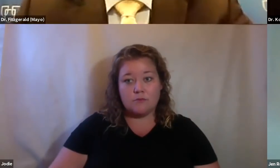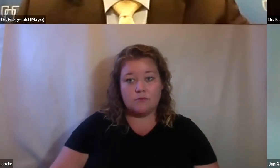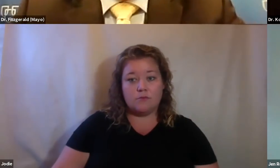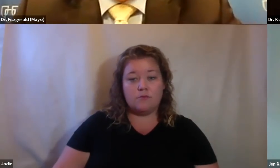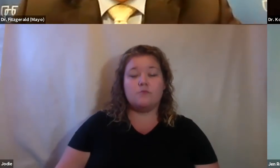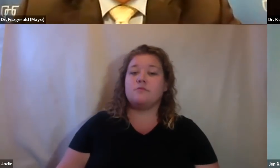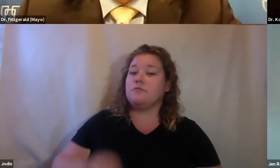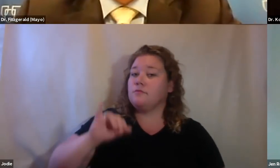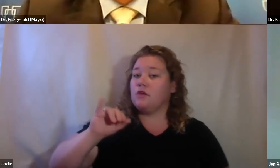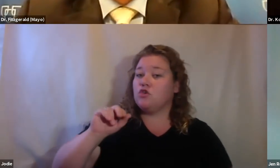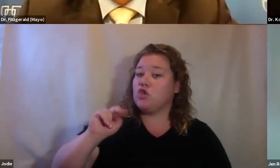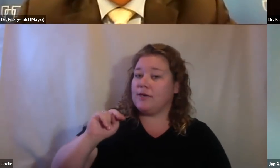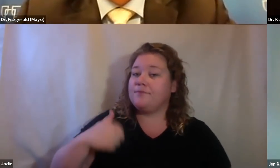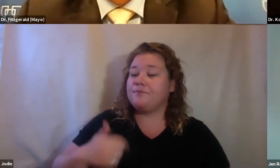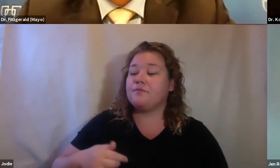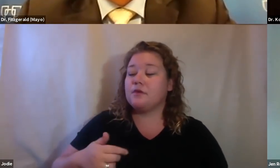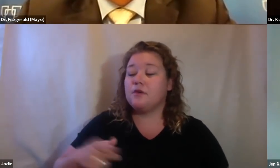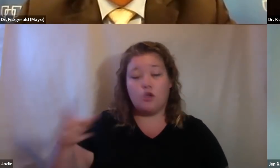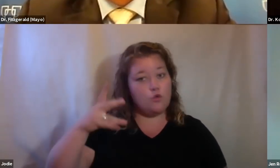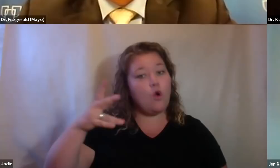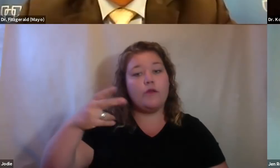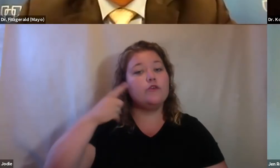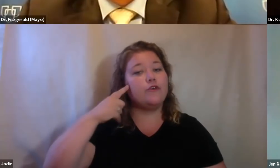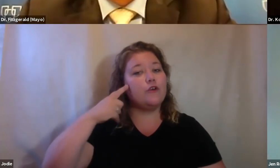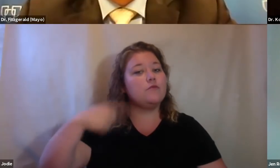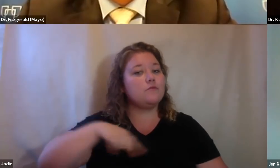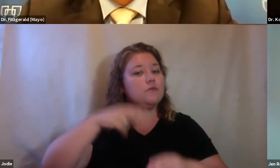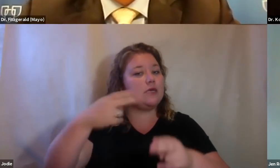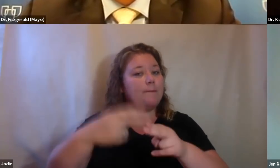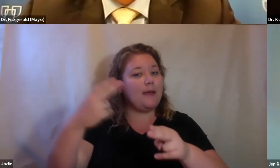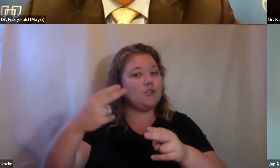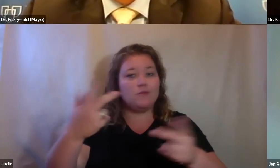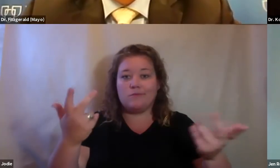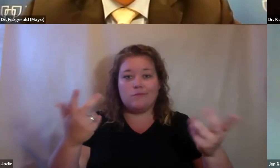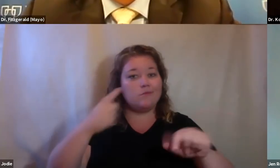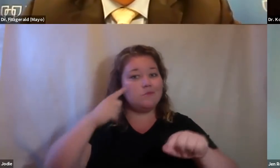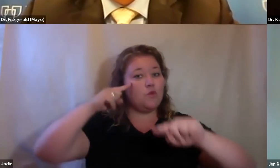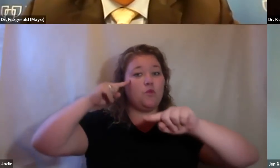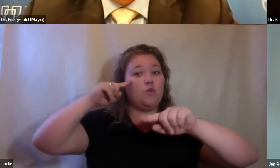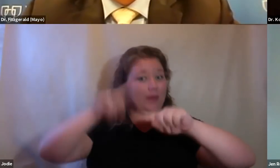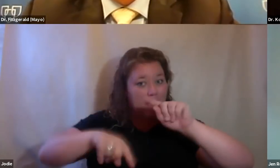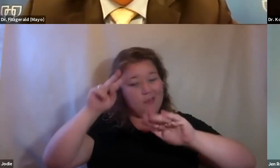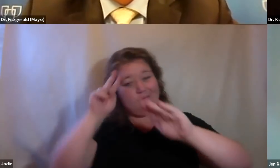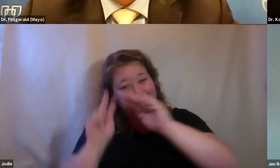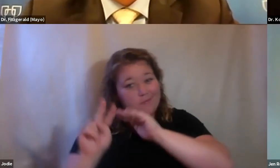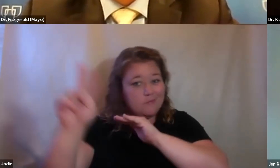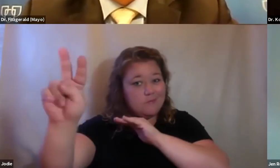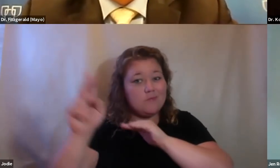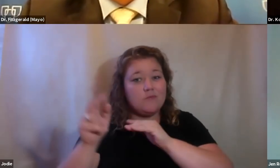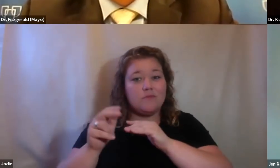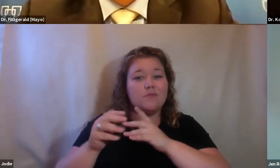Yeah, well, again, I think you already heard us say that we can't project forward, more